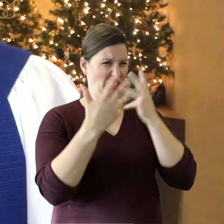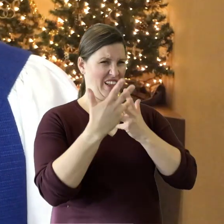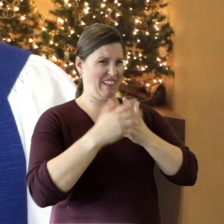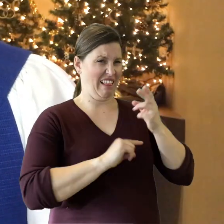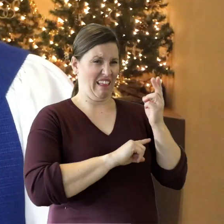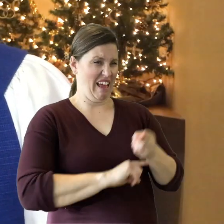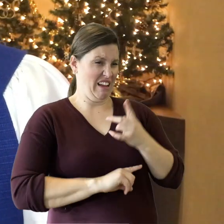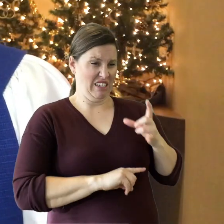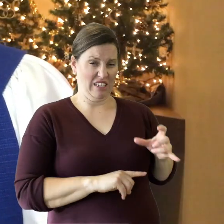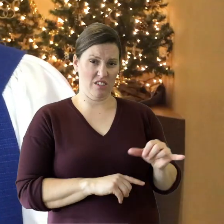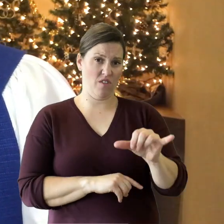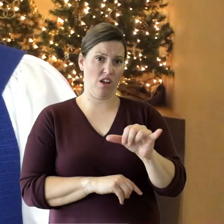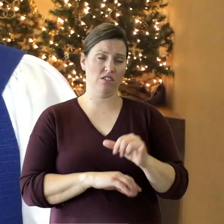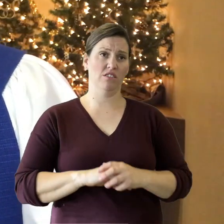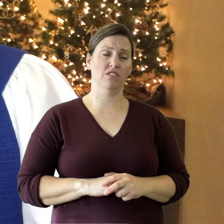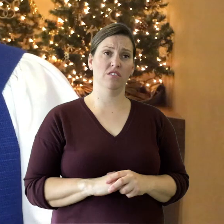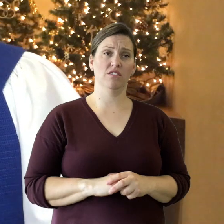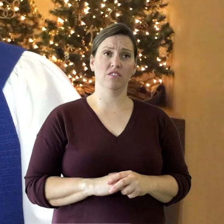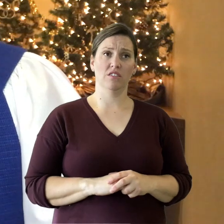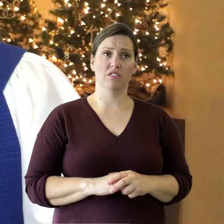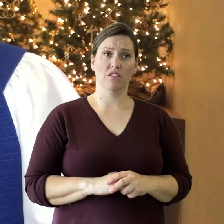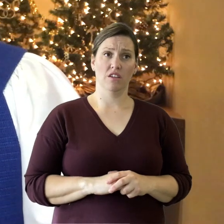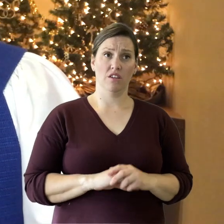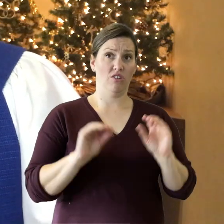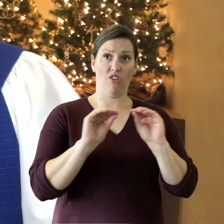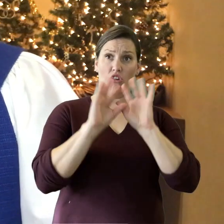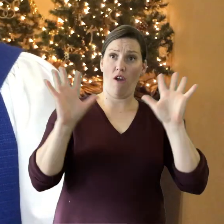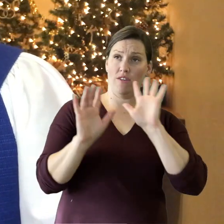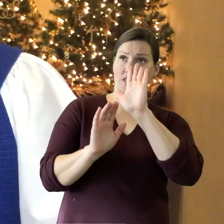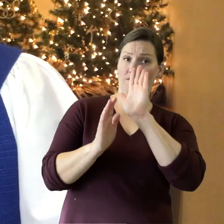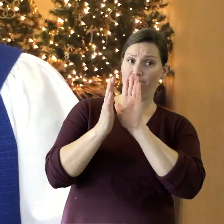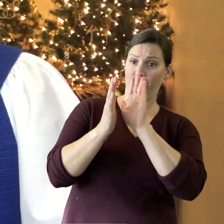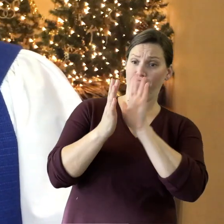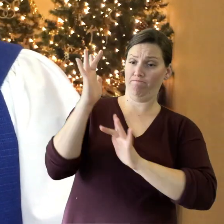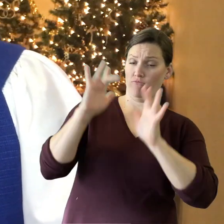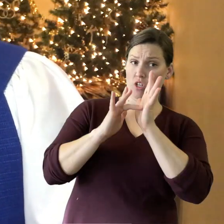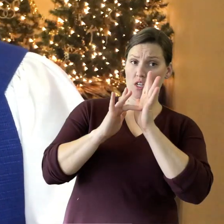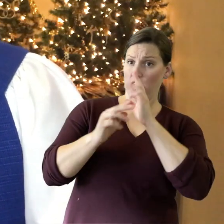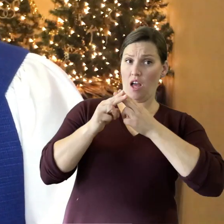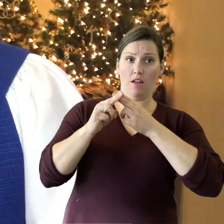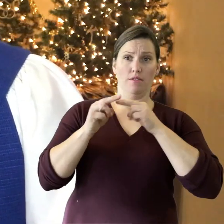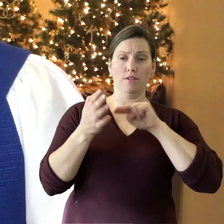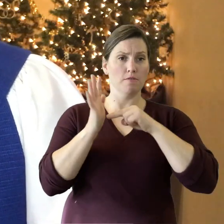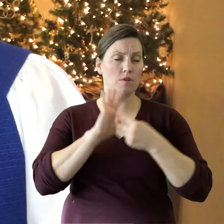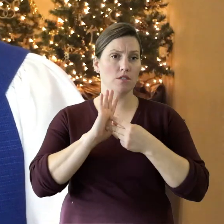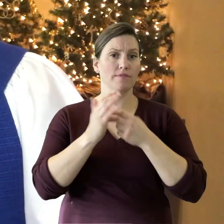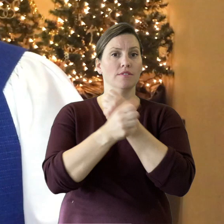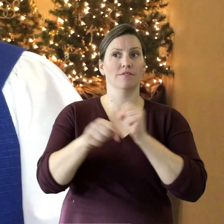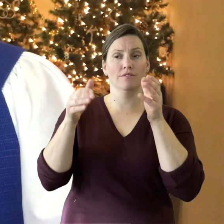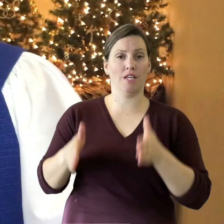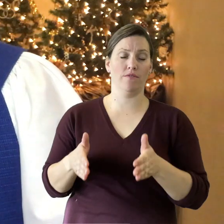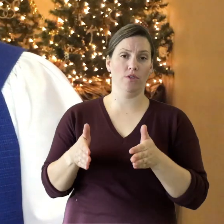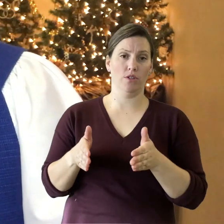hell forever. No wonder his name is Jesus. It's a word that means